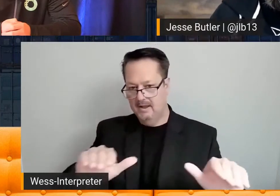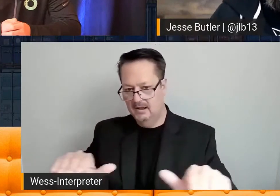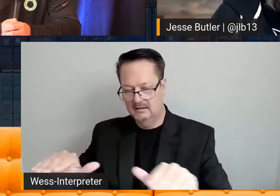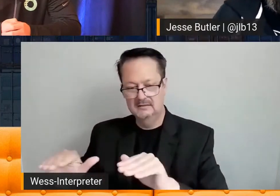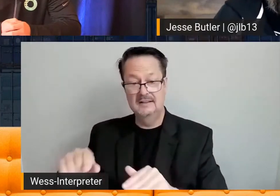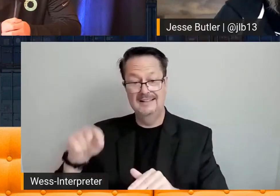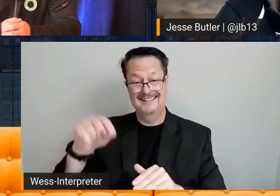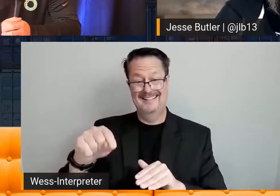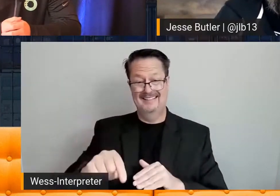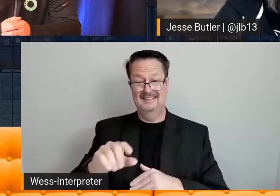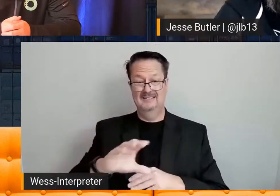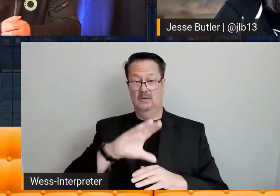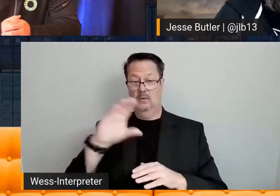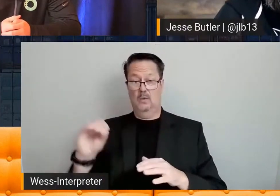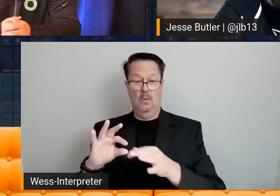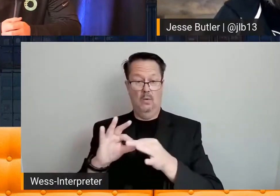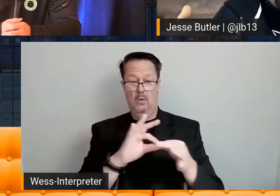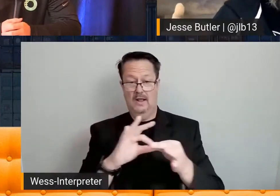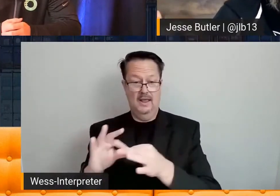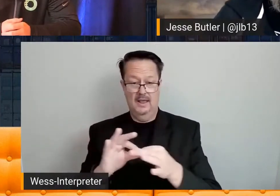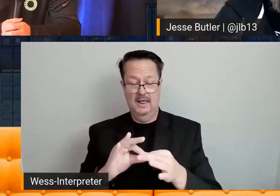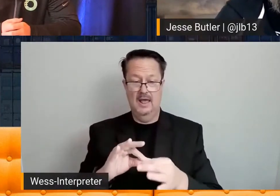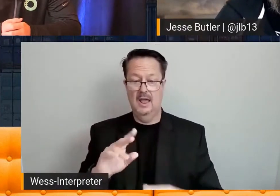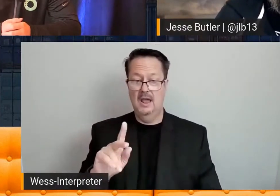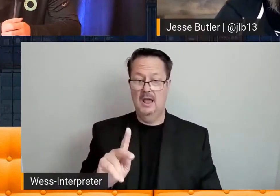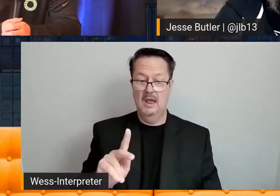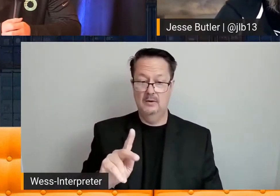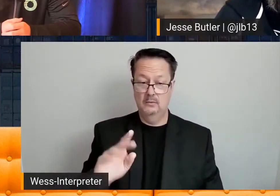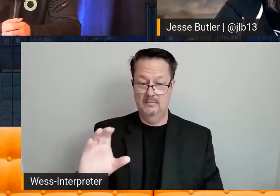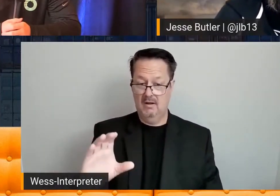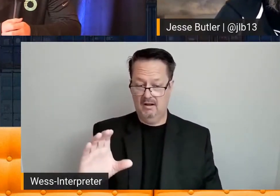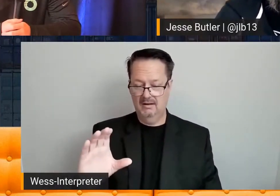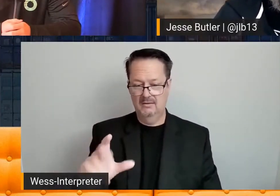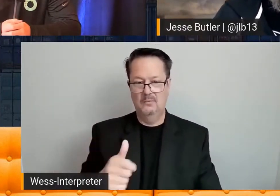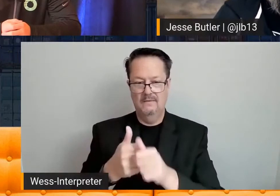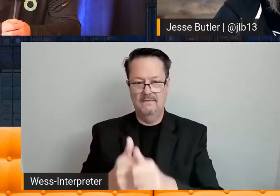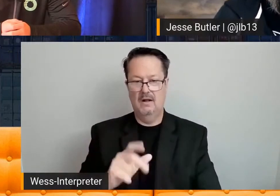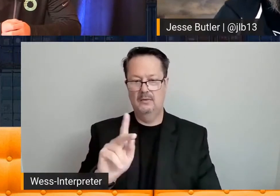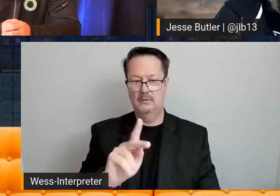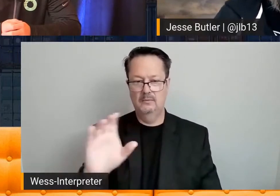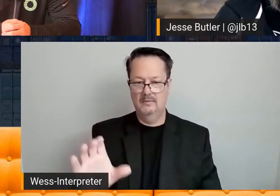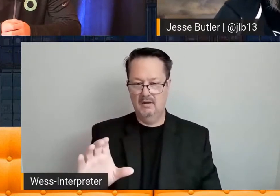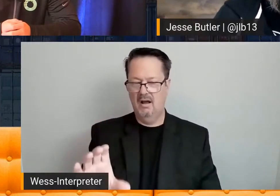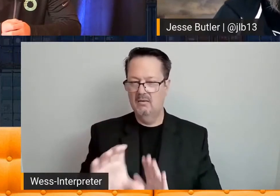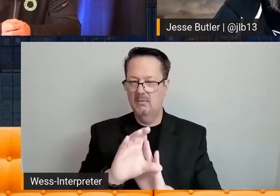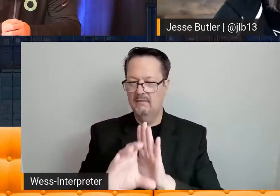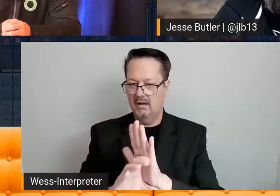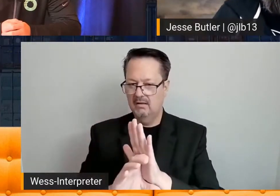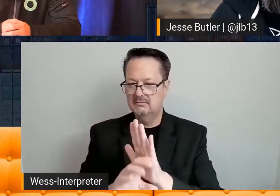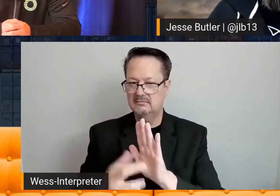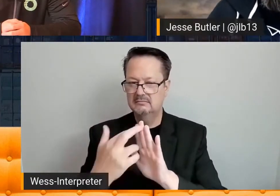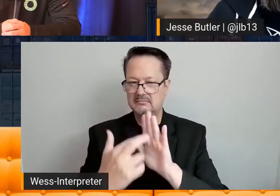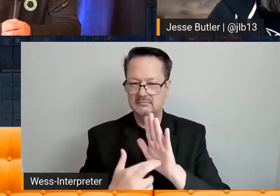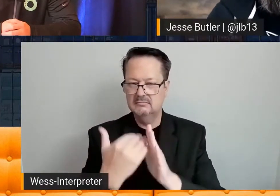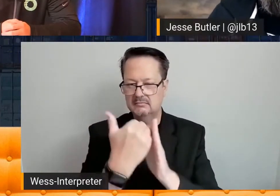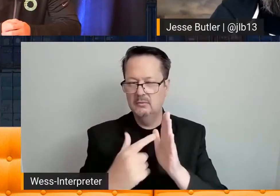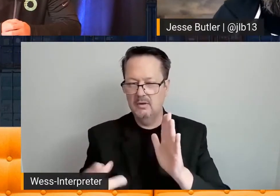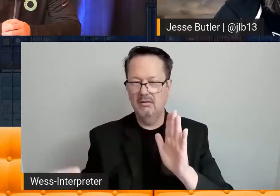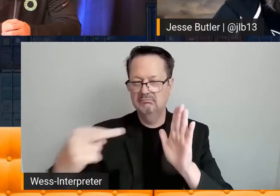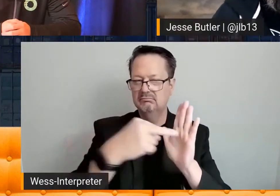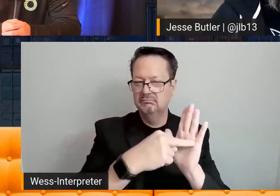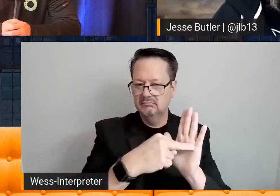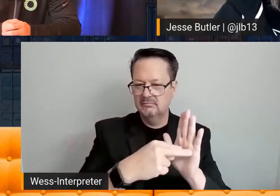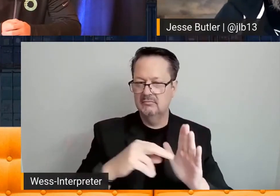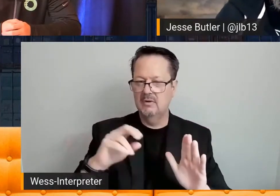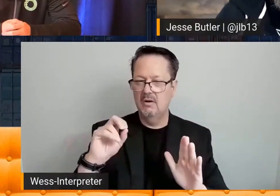is a co-located event at KubeCon, we are following the KubeCon Code of Conduct, which everybody can reference